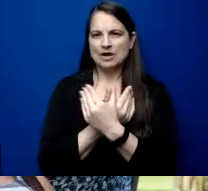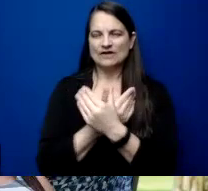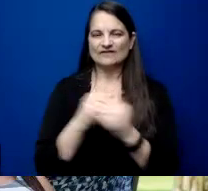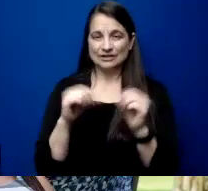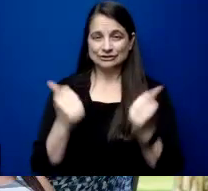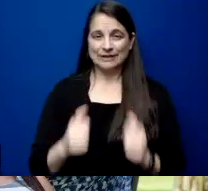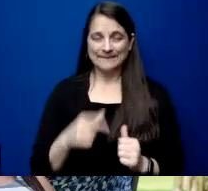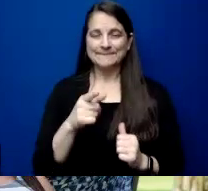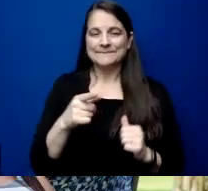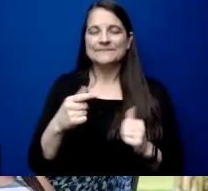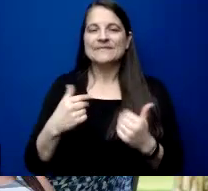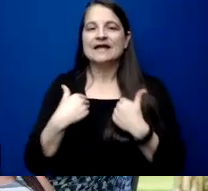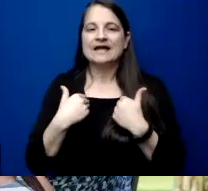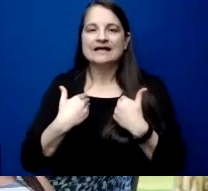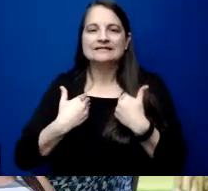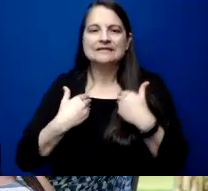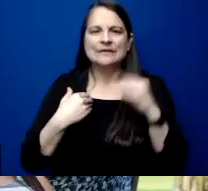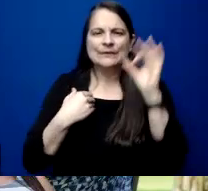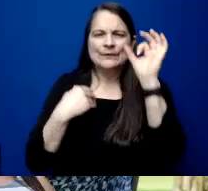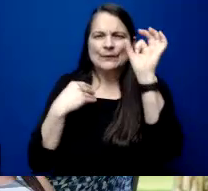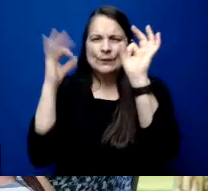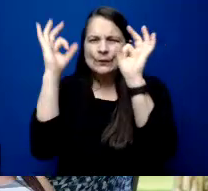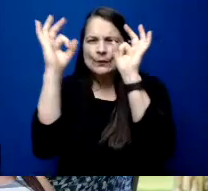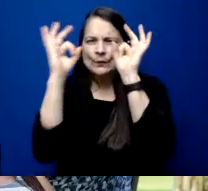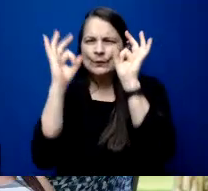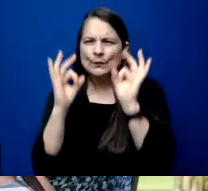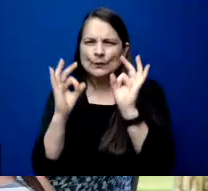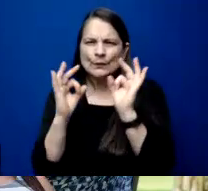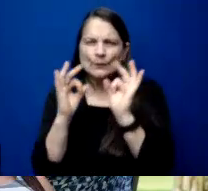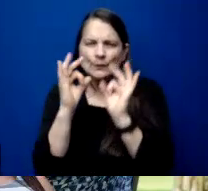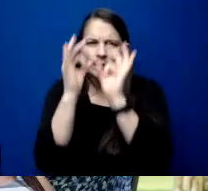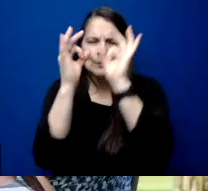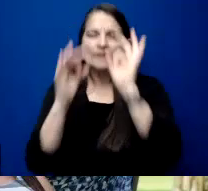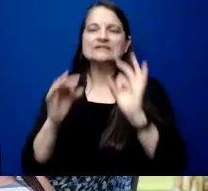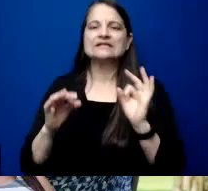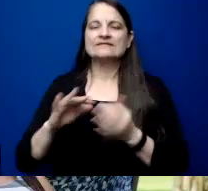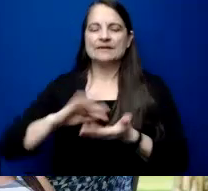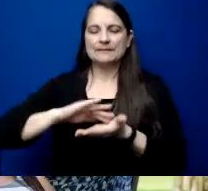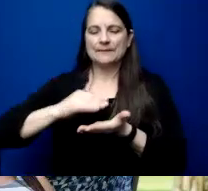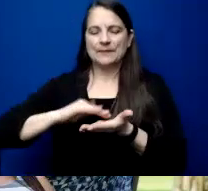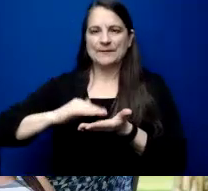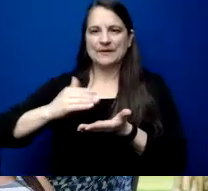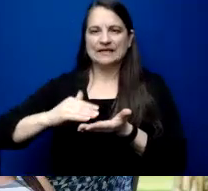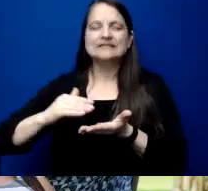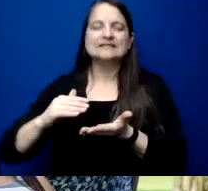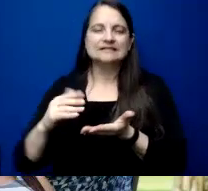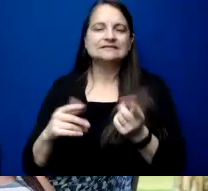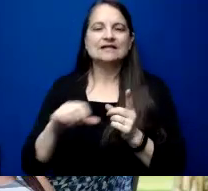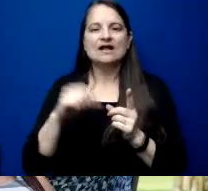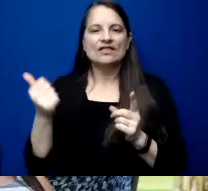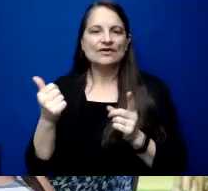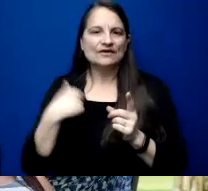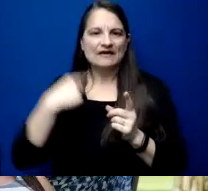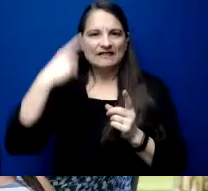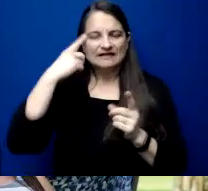has little circles all over it, and that side has gives kind of a bumpy texture, and the other side I think